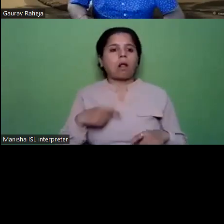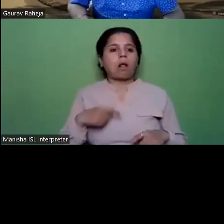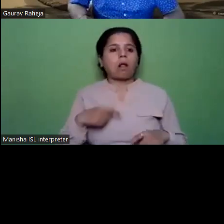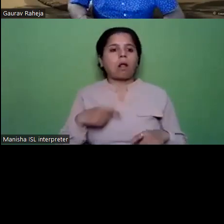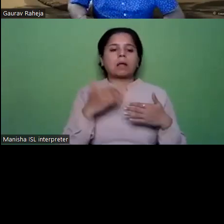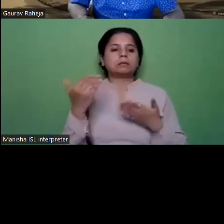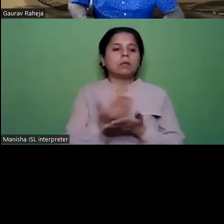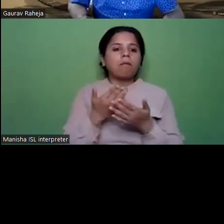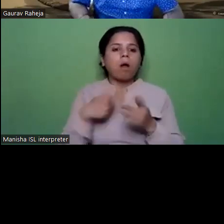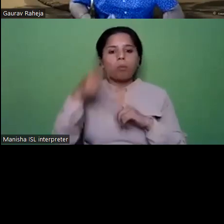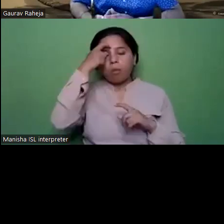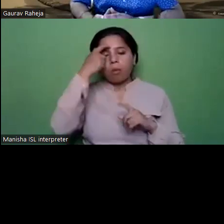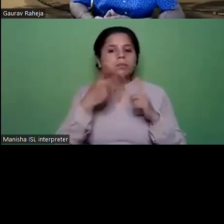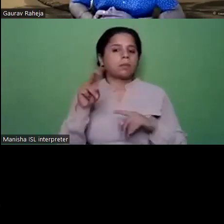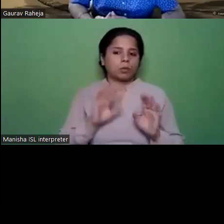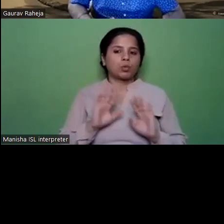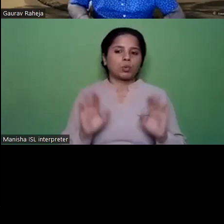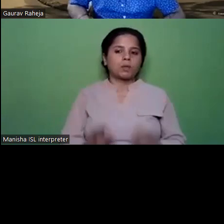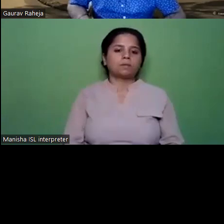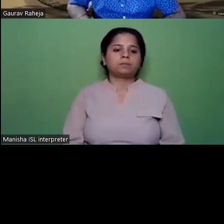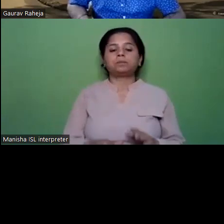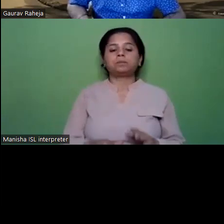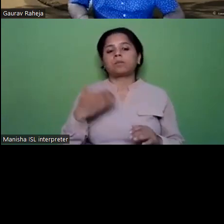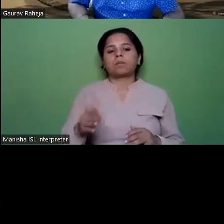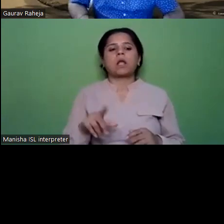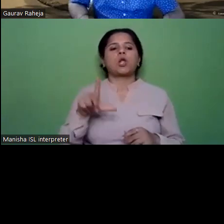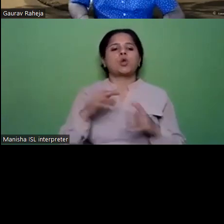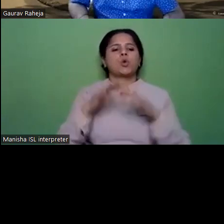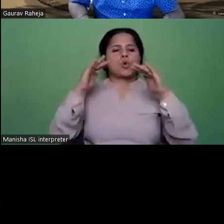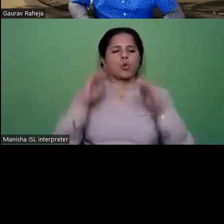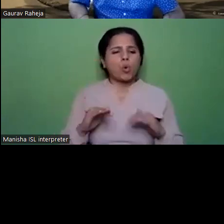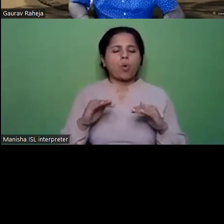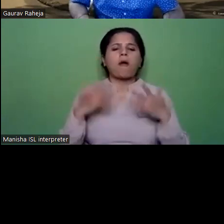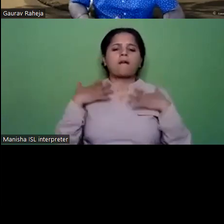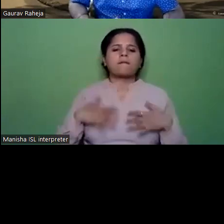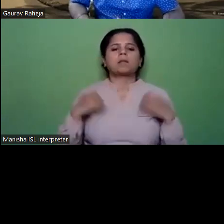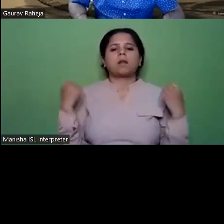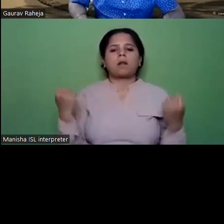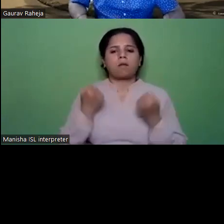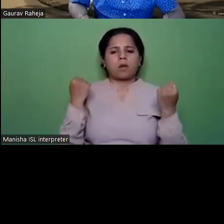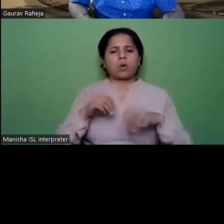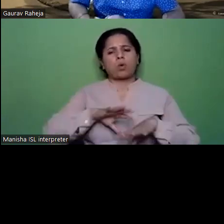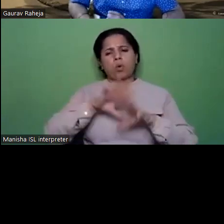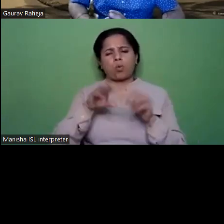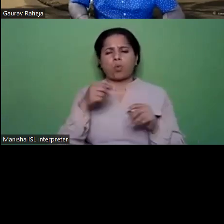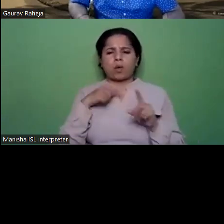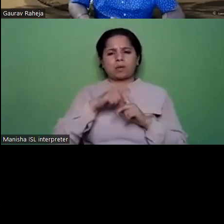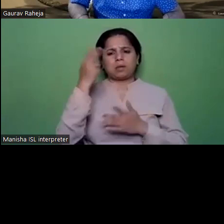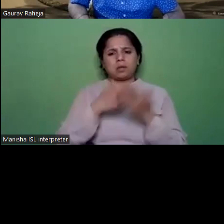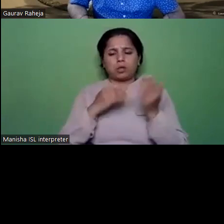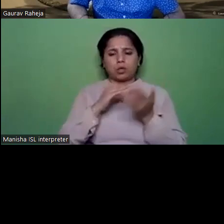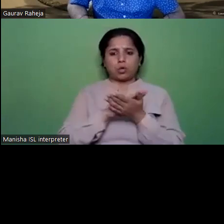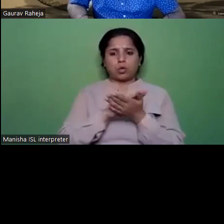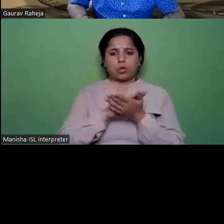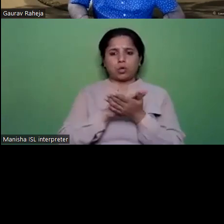safety, right? So then is low physical effort. Every design, we all as humans are designed for